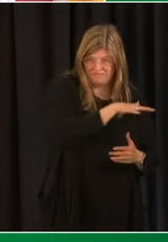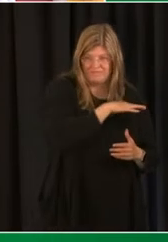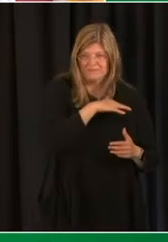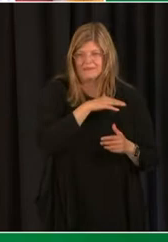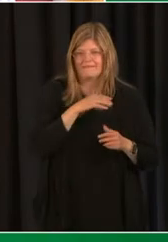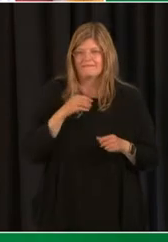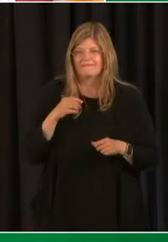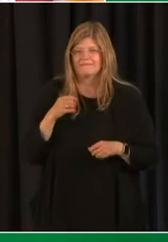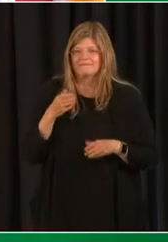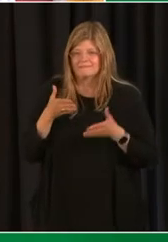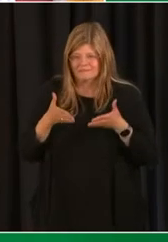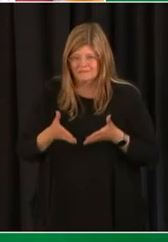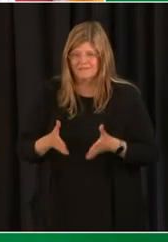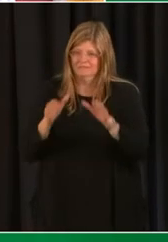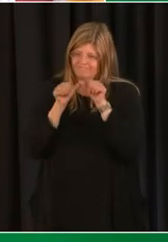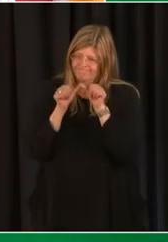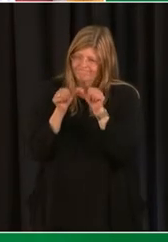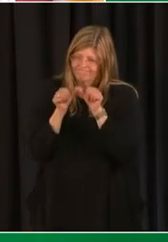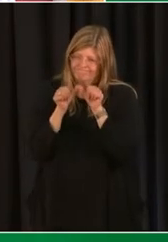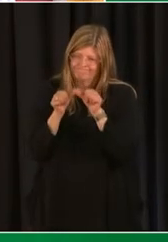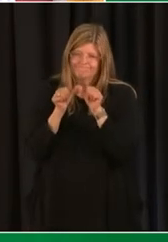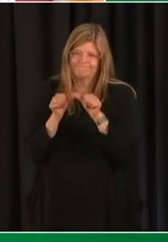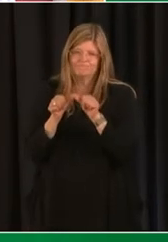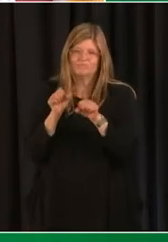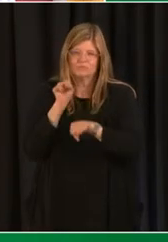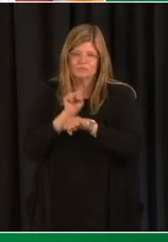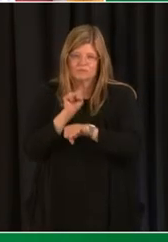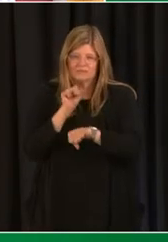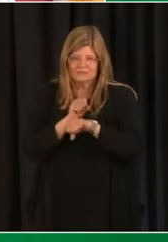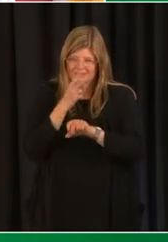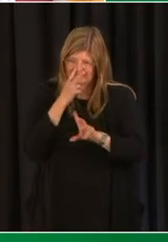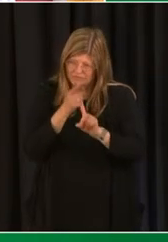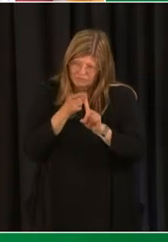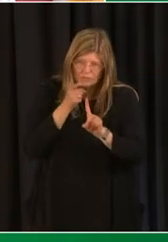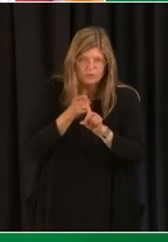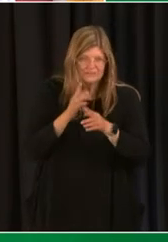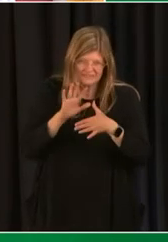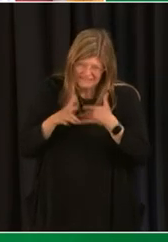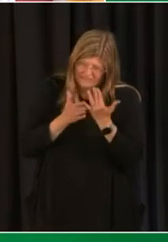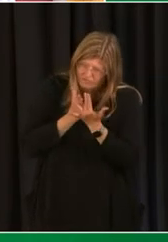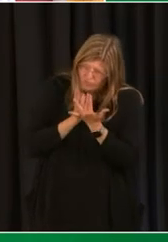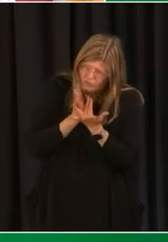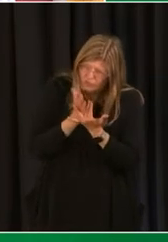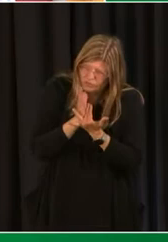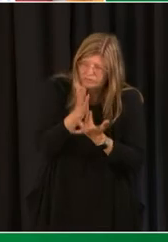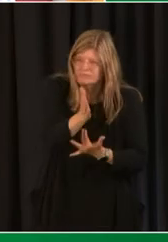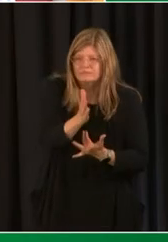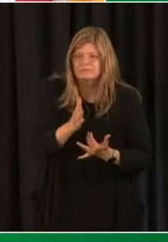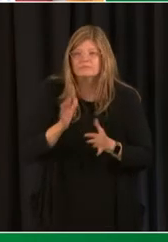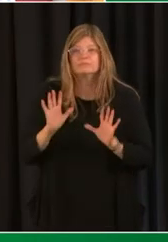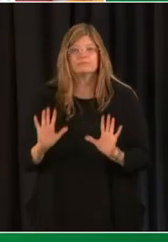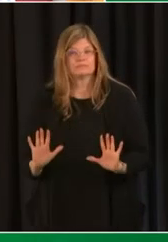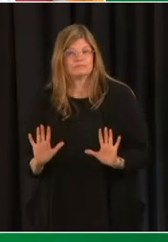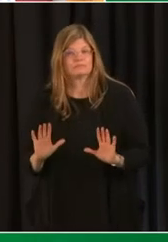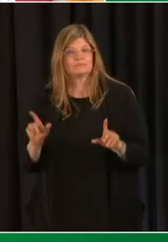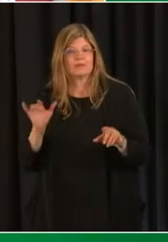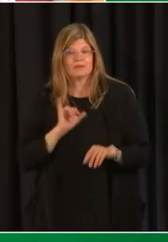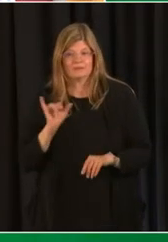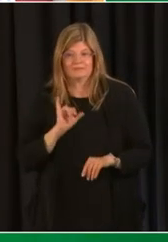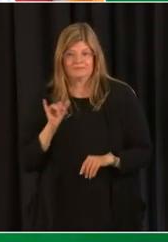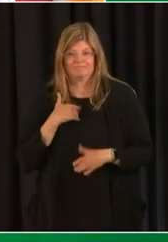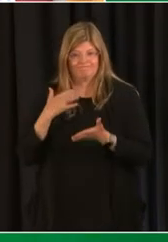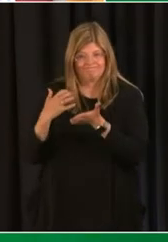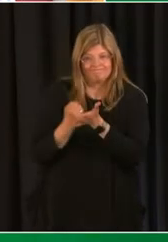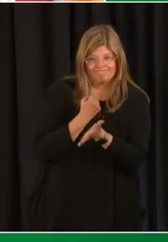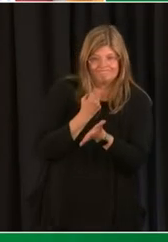now, let's continue our work and see this mission through. I also want to take an